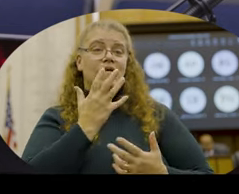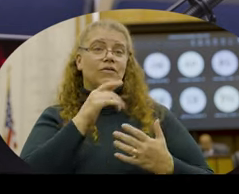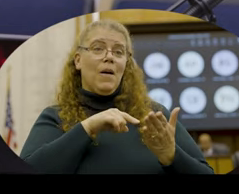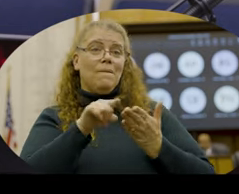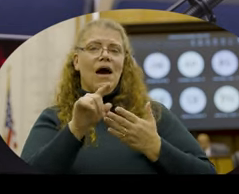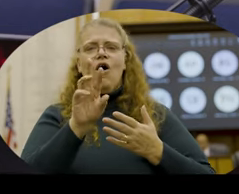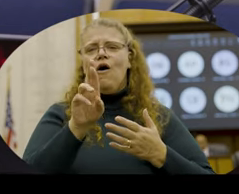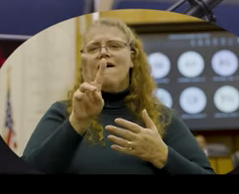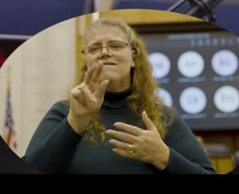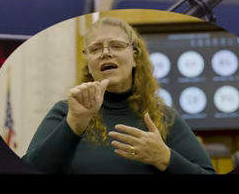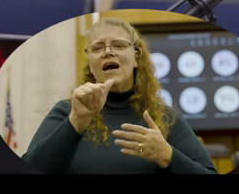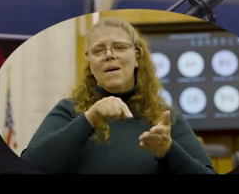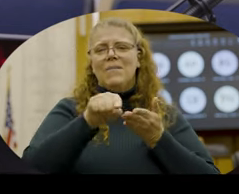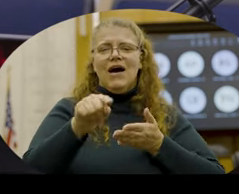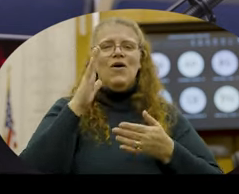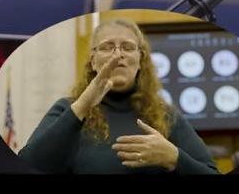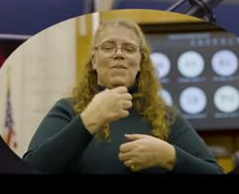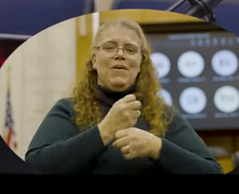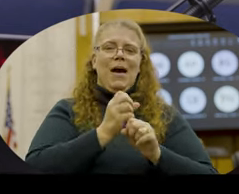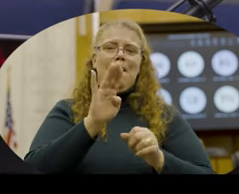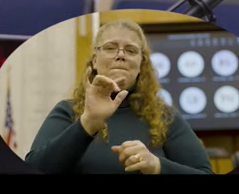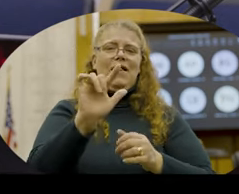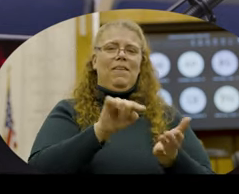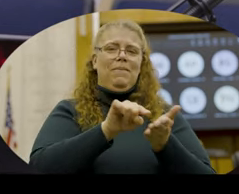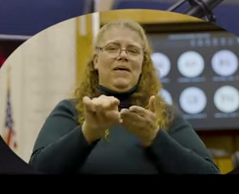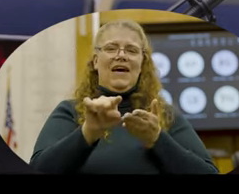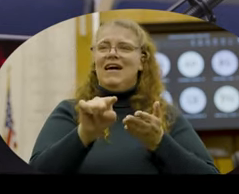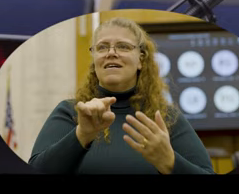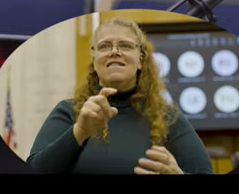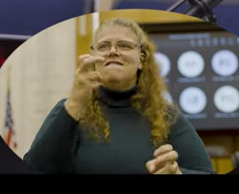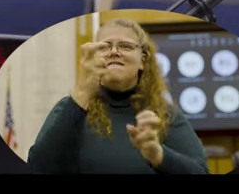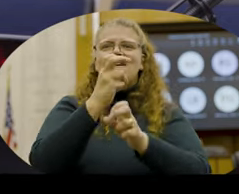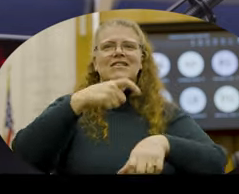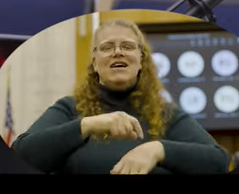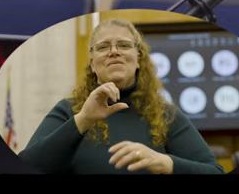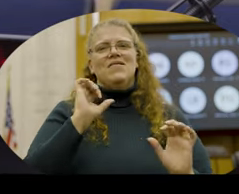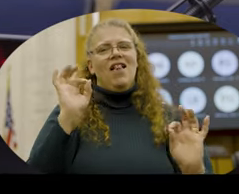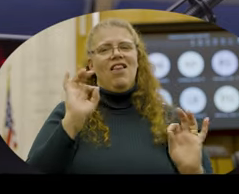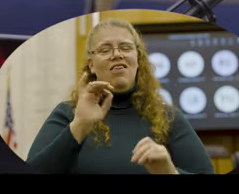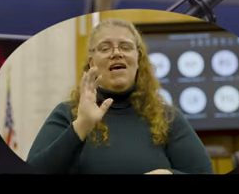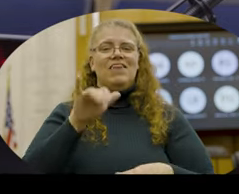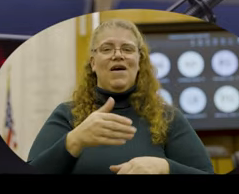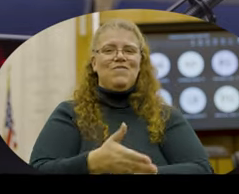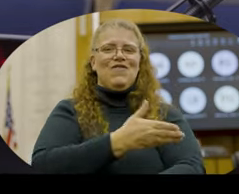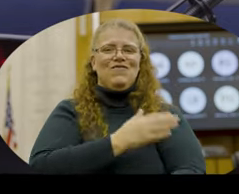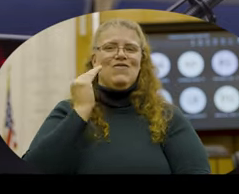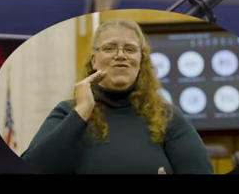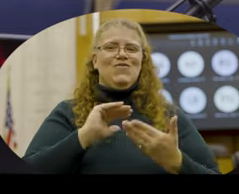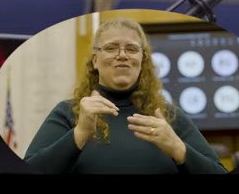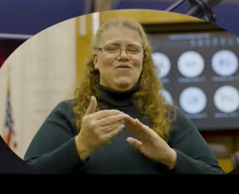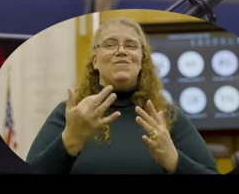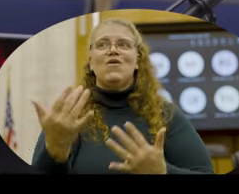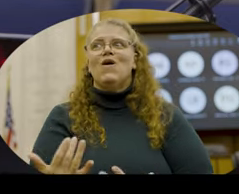a 3% step range adjustment for all sworn officers. This means that the majority of our police officers and